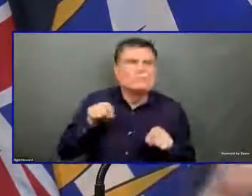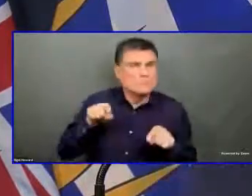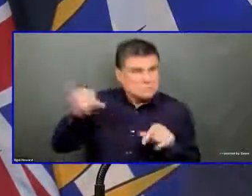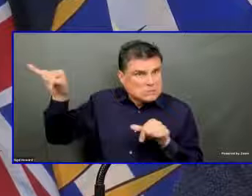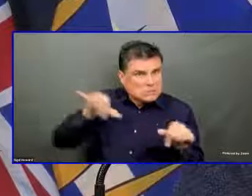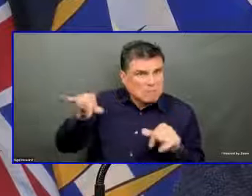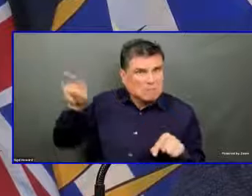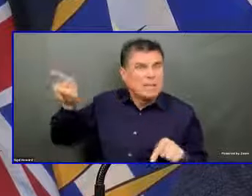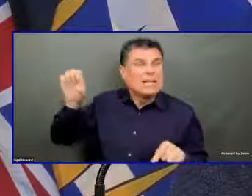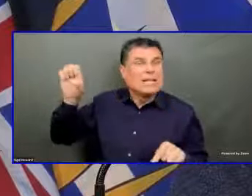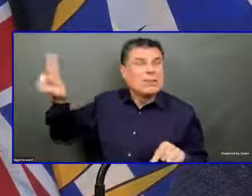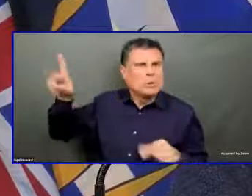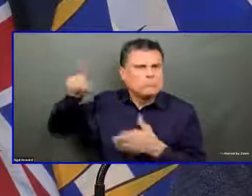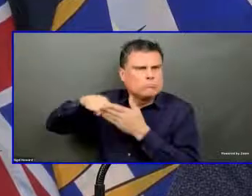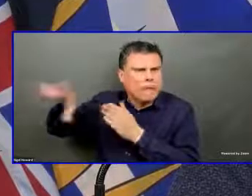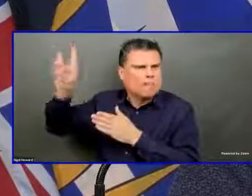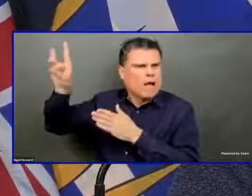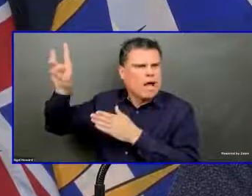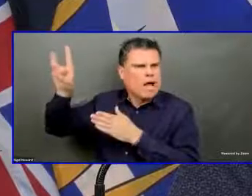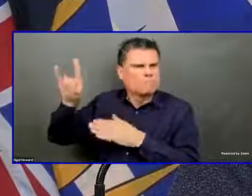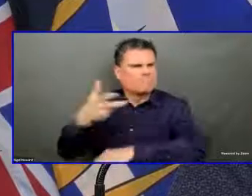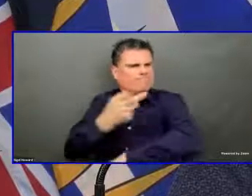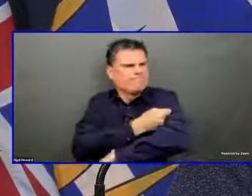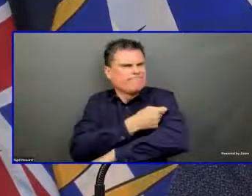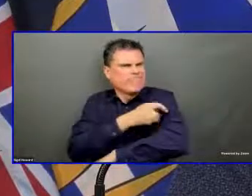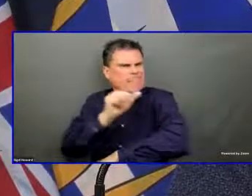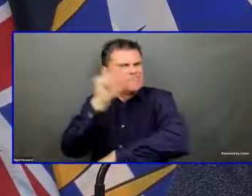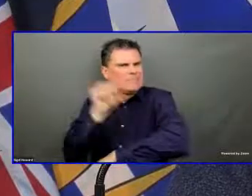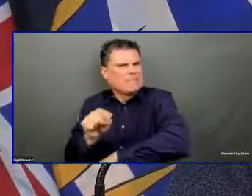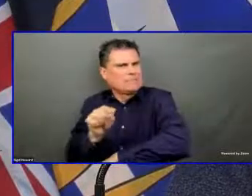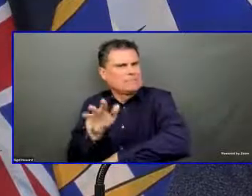two areas of concern,